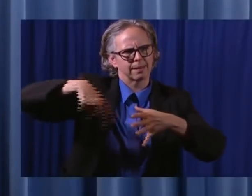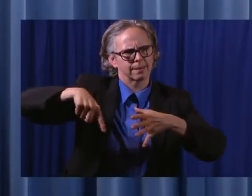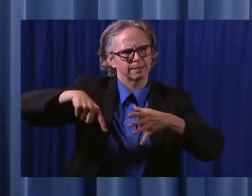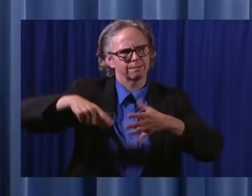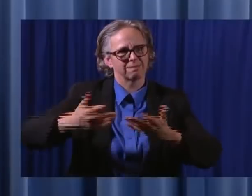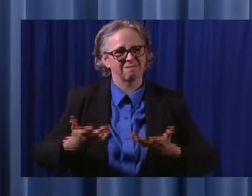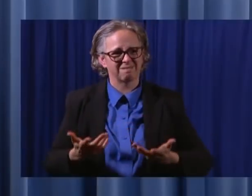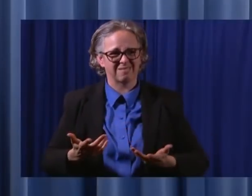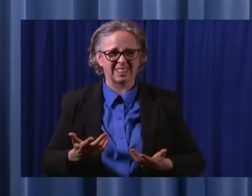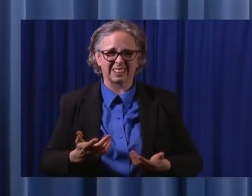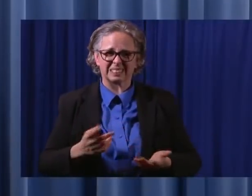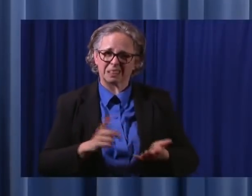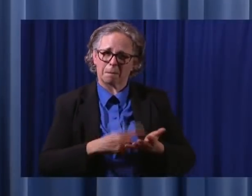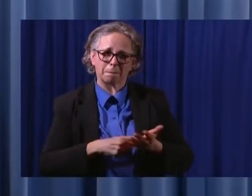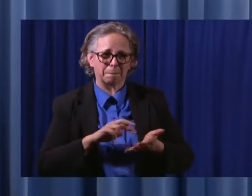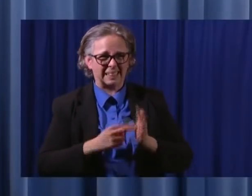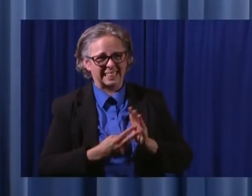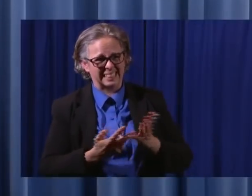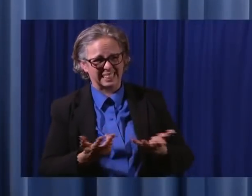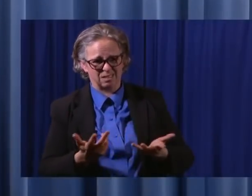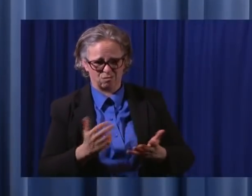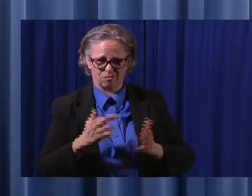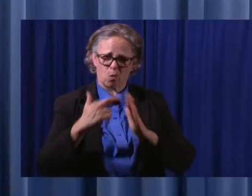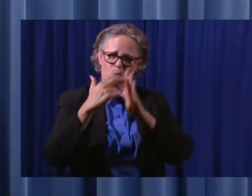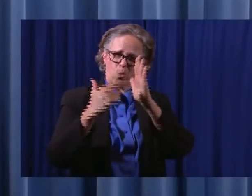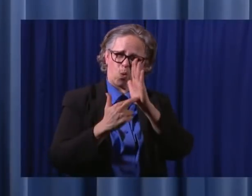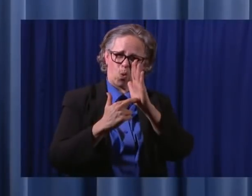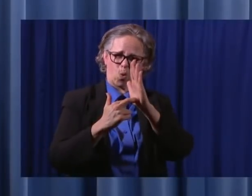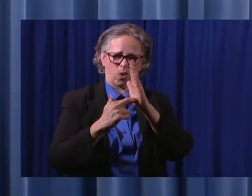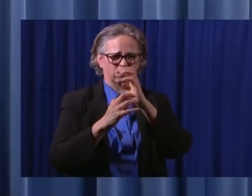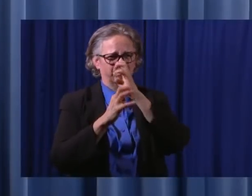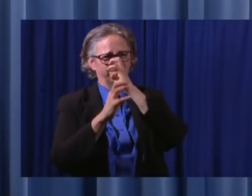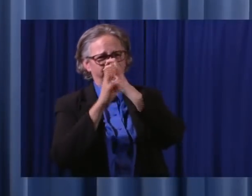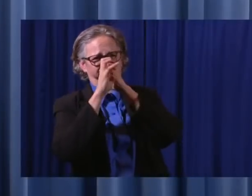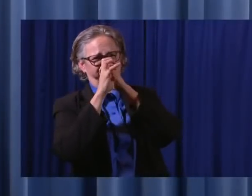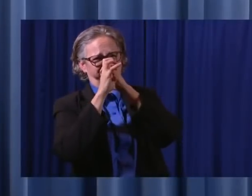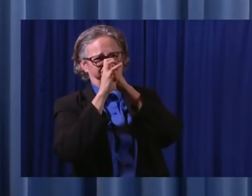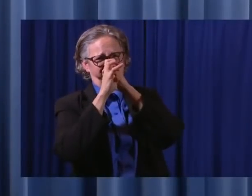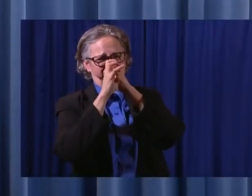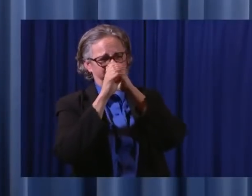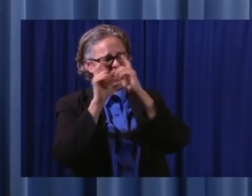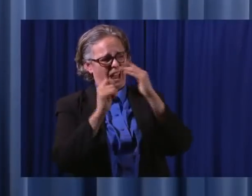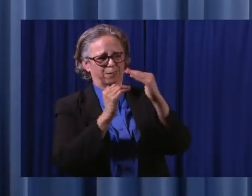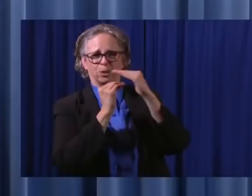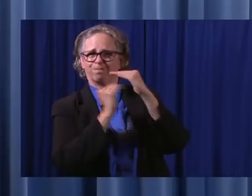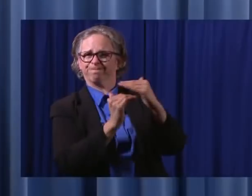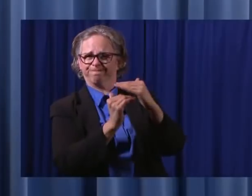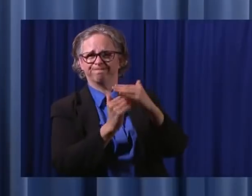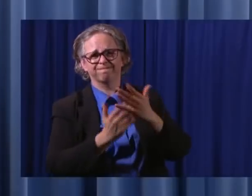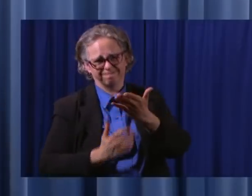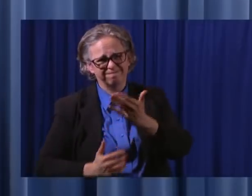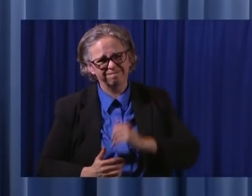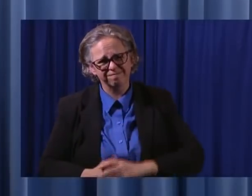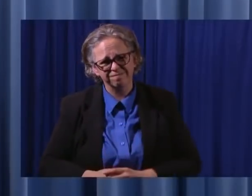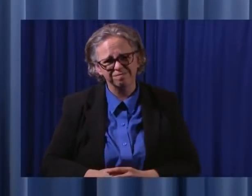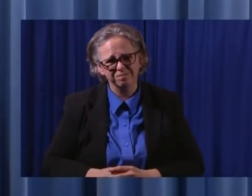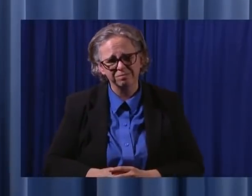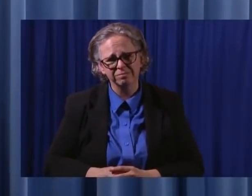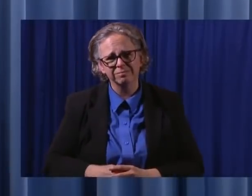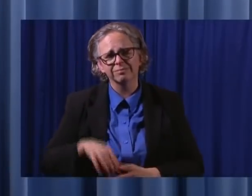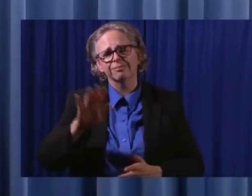place to keep people safe from the virus. It also, though, means protecting those things that add value to